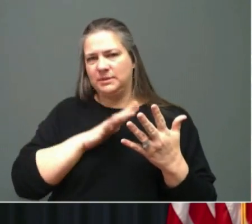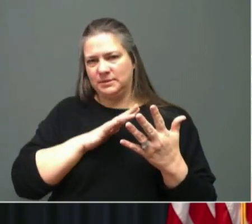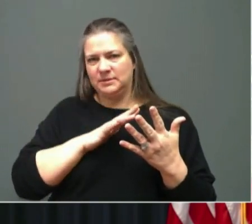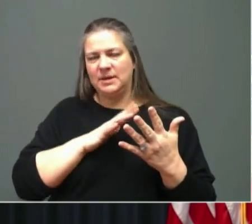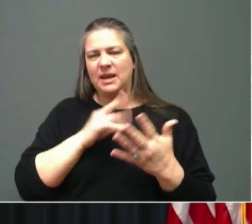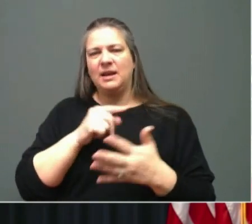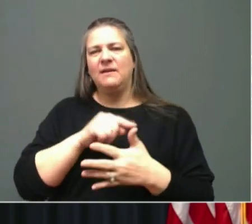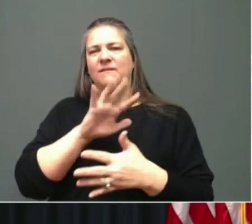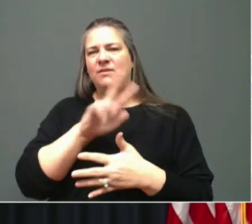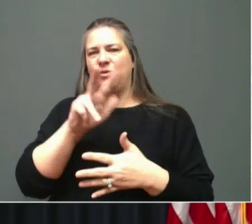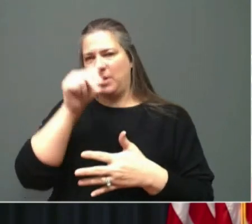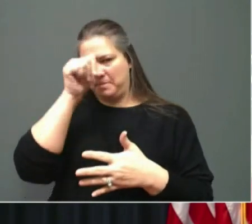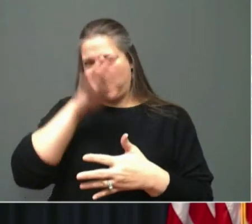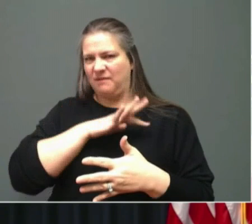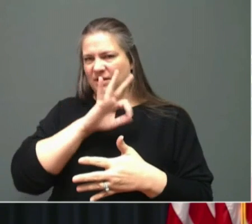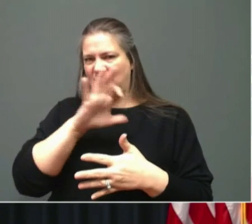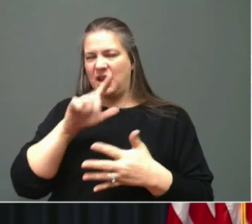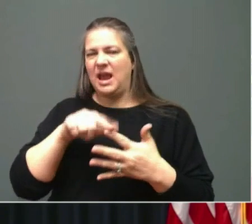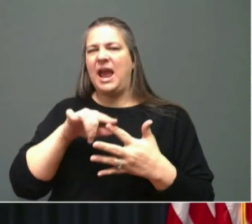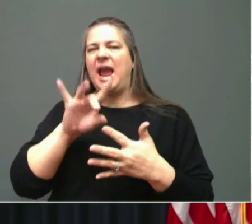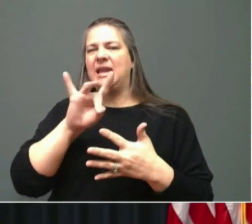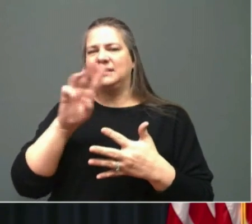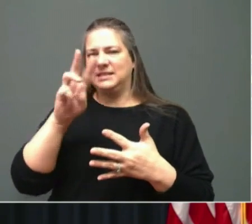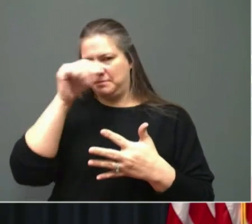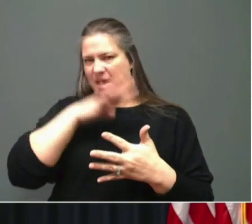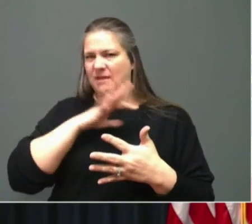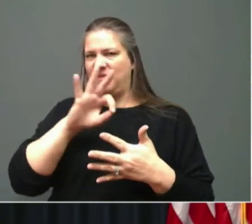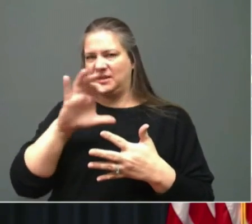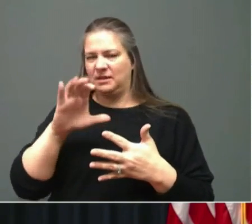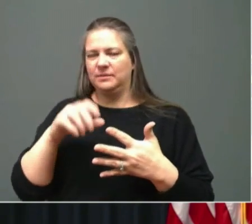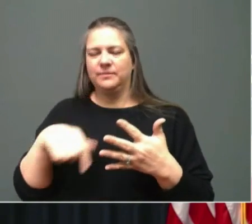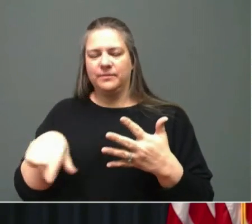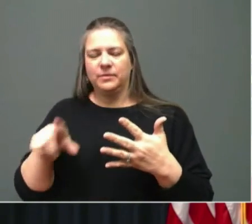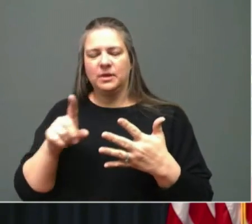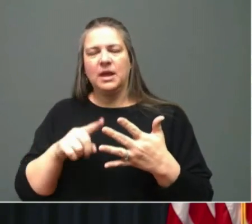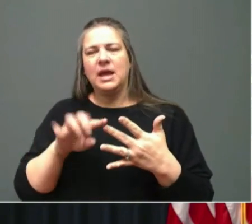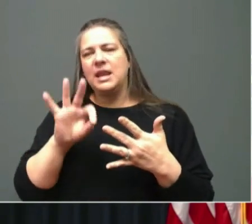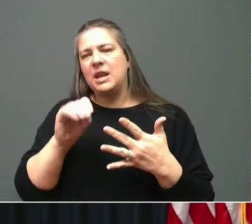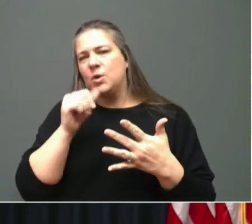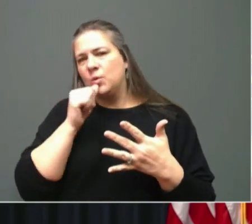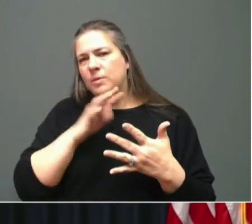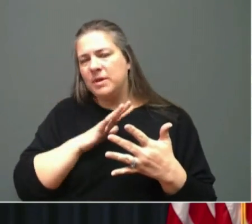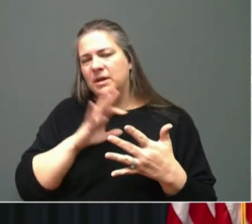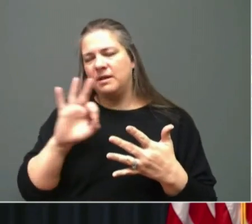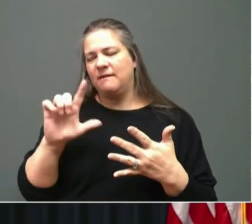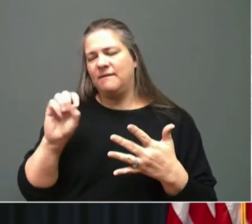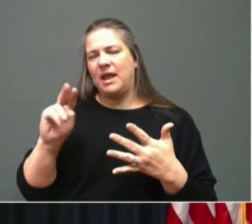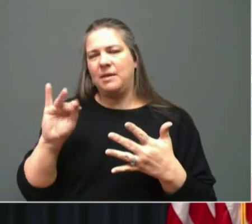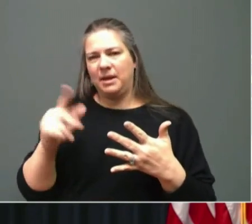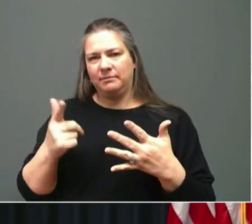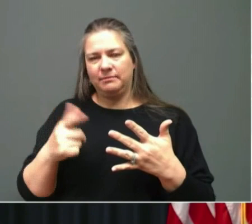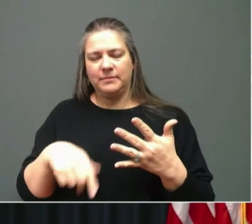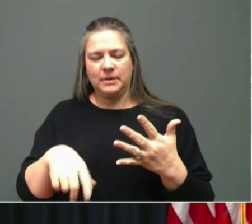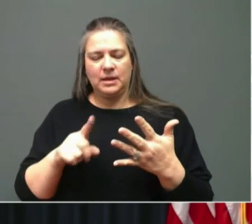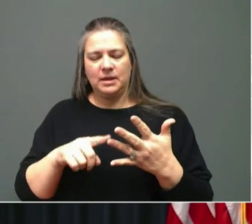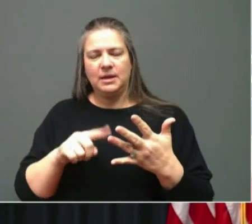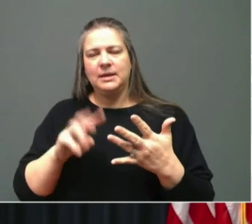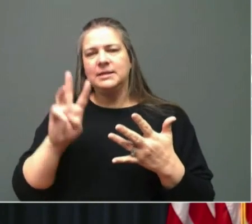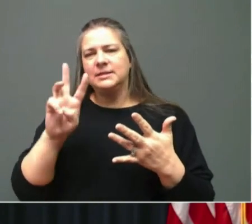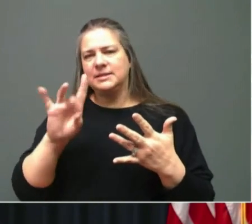53-year-old man and an 86-year-old man. We lost a 90-year-old woman in Fleming County, a 68